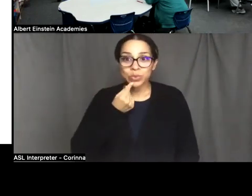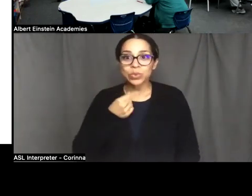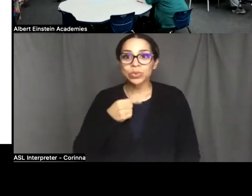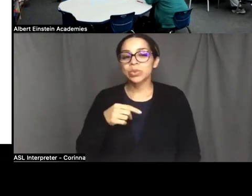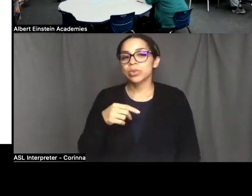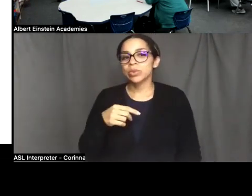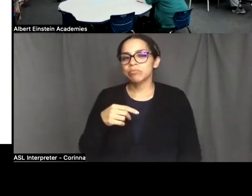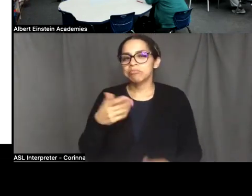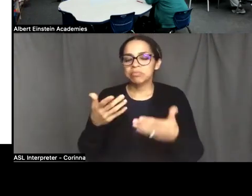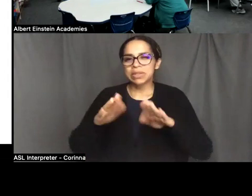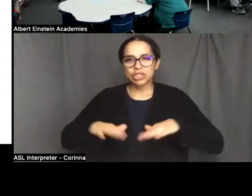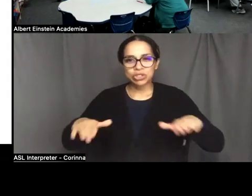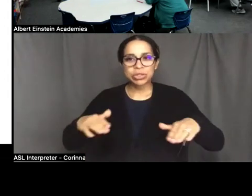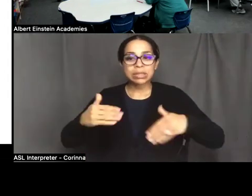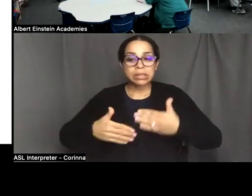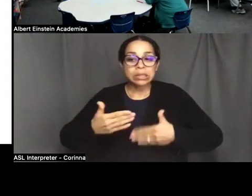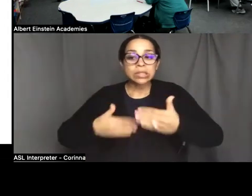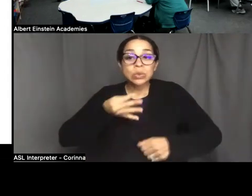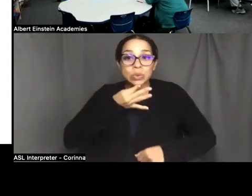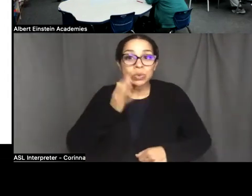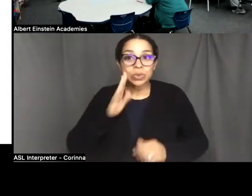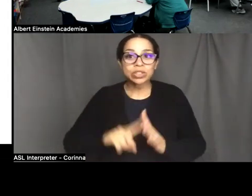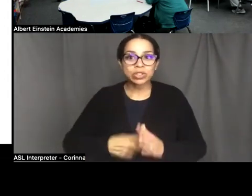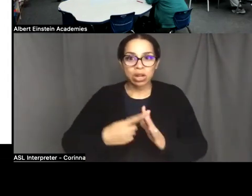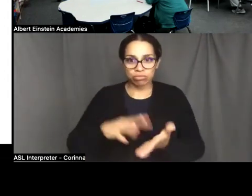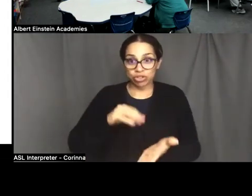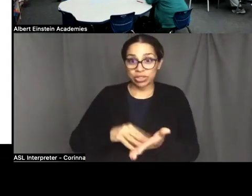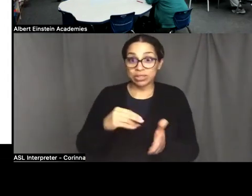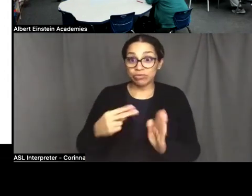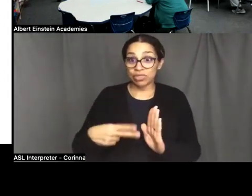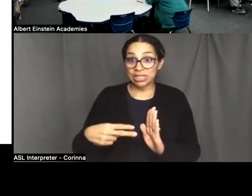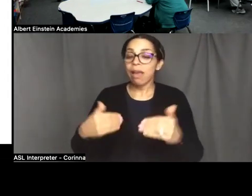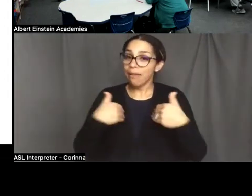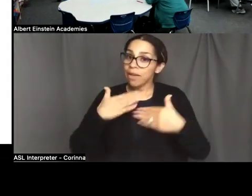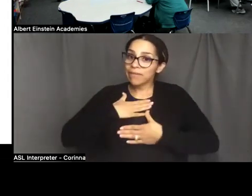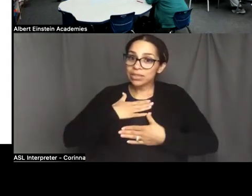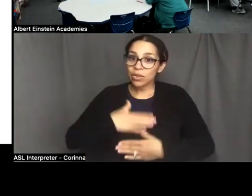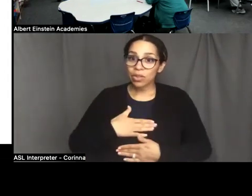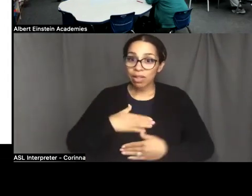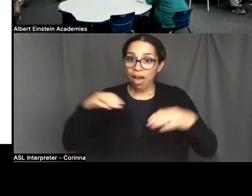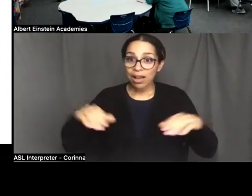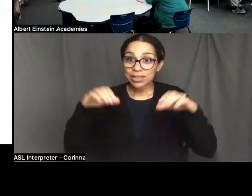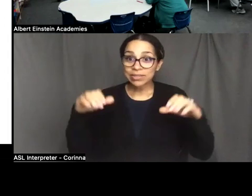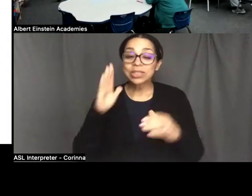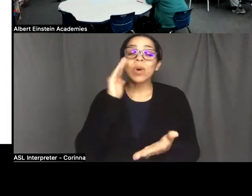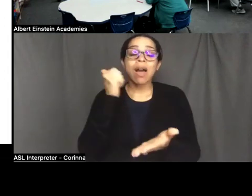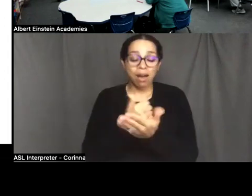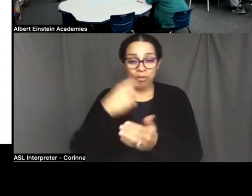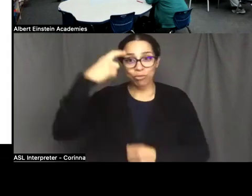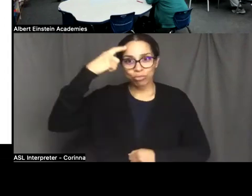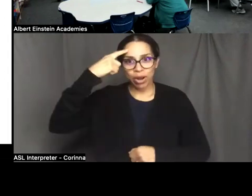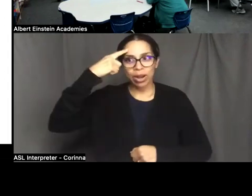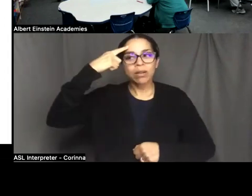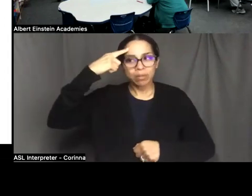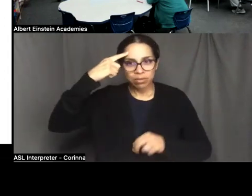get ready to read. There are some physical activities that actually help their brains get ready to do it. Because when we